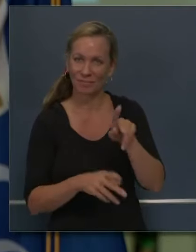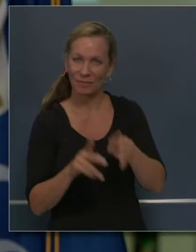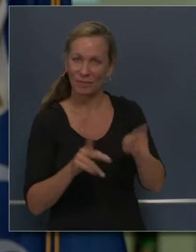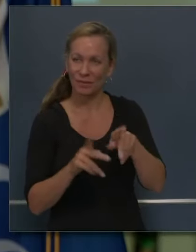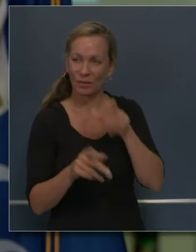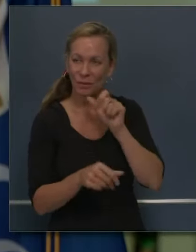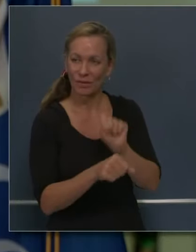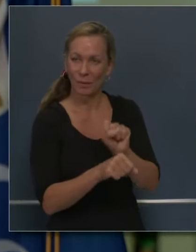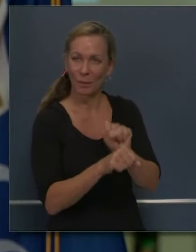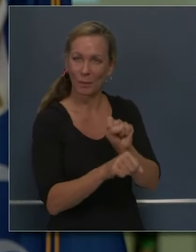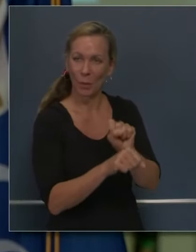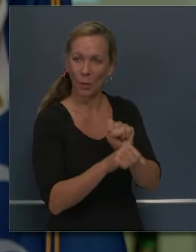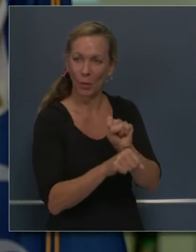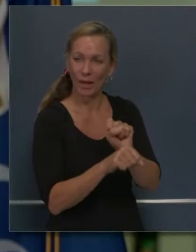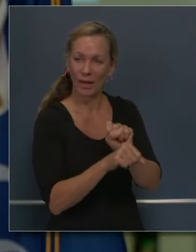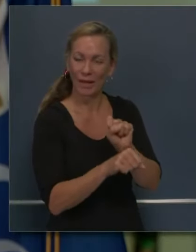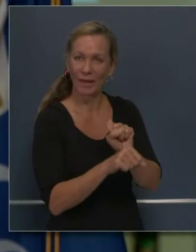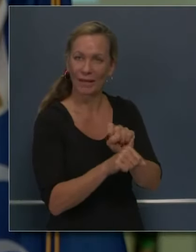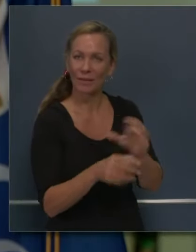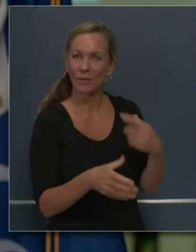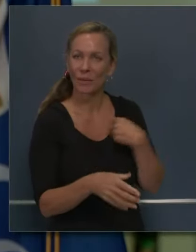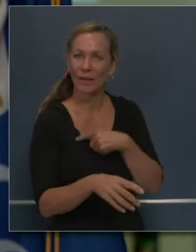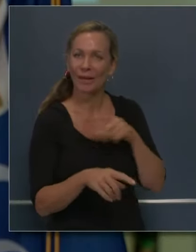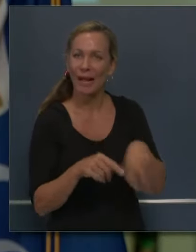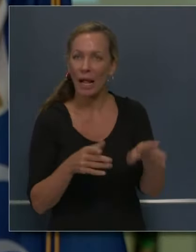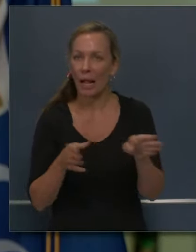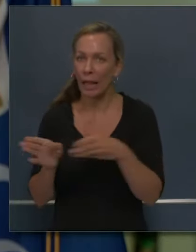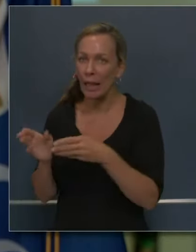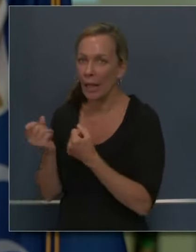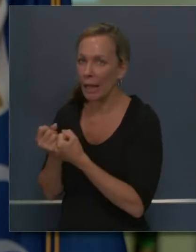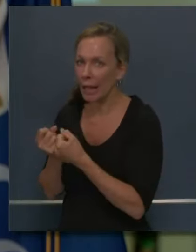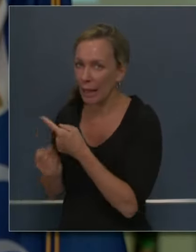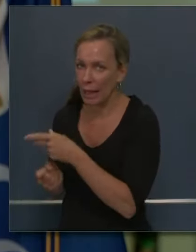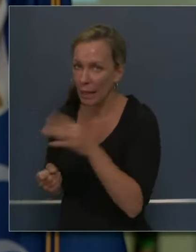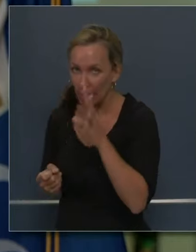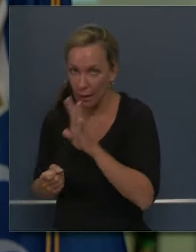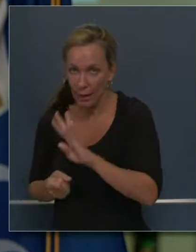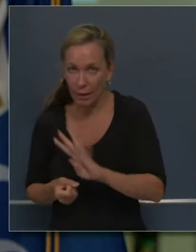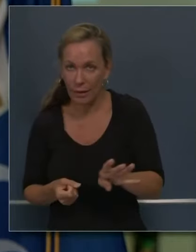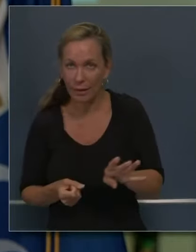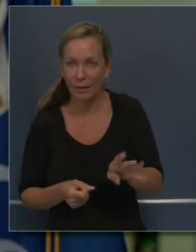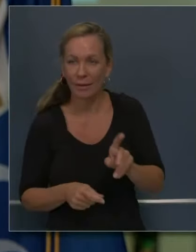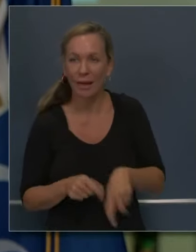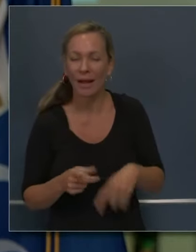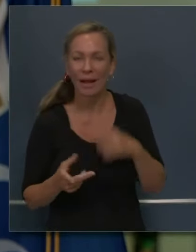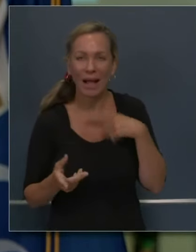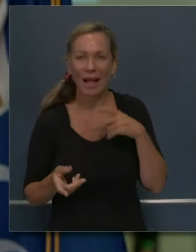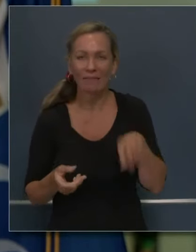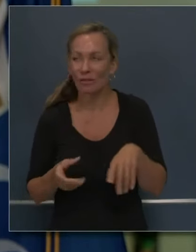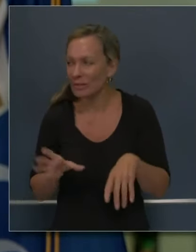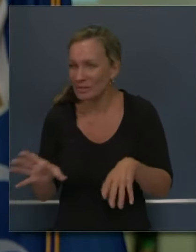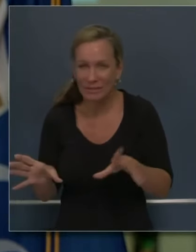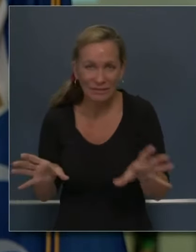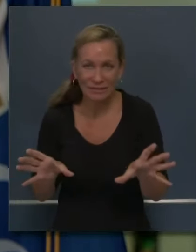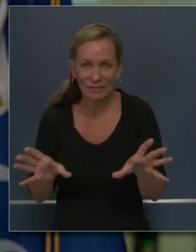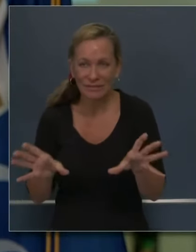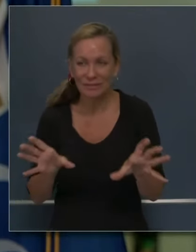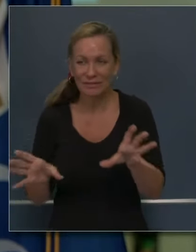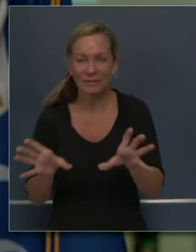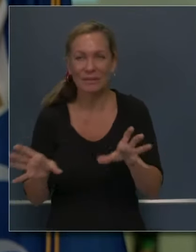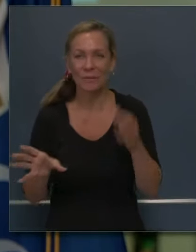absolutely convinced we can do both. And my commitment is to do both. As you know well, we have had an economic recovery